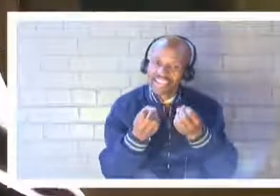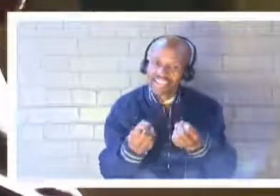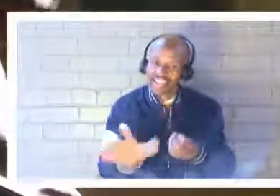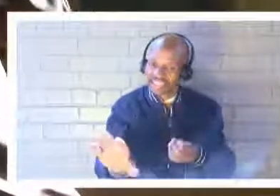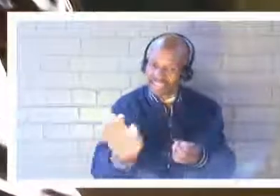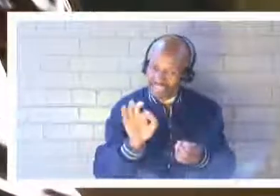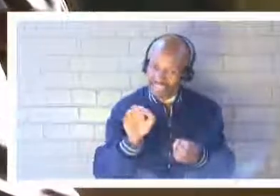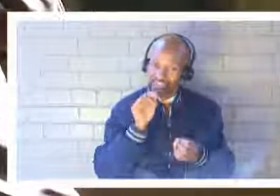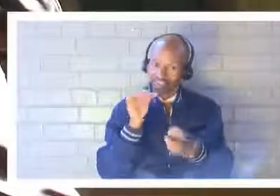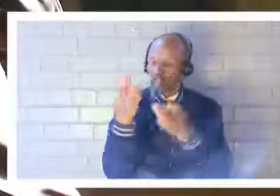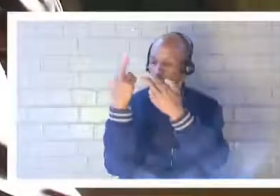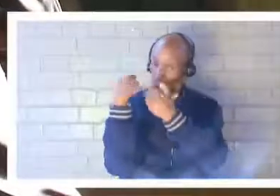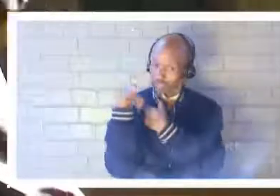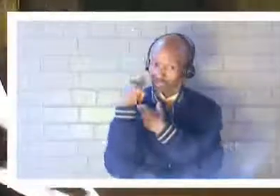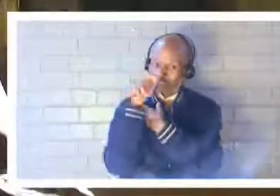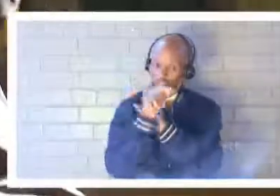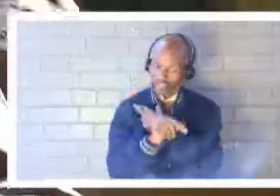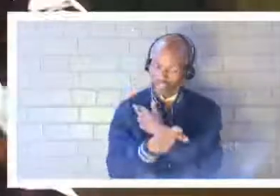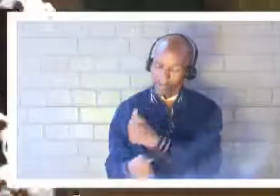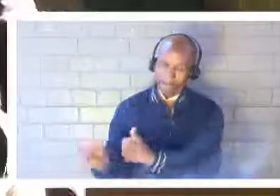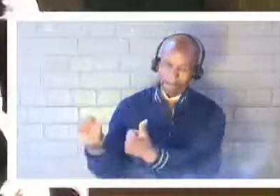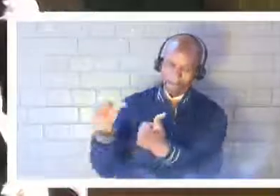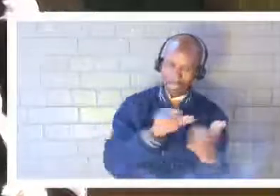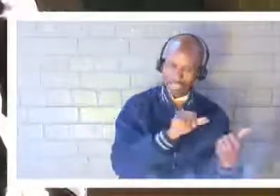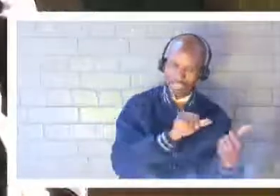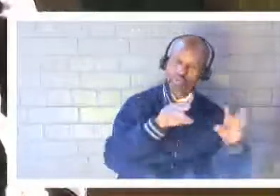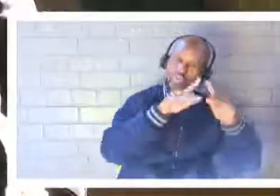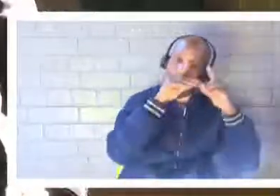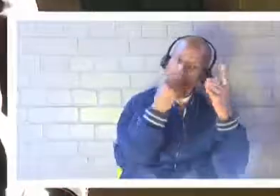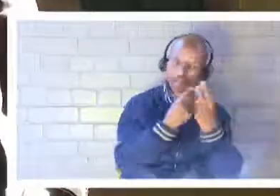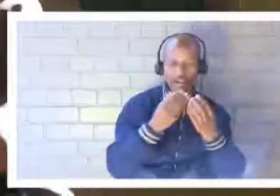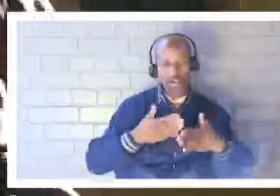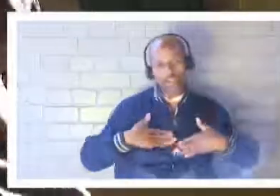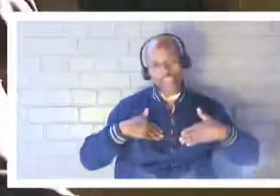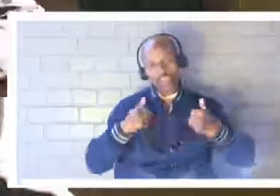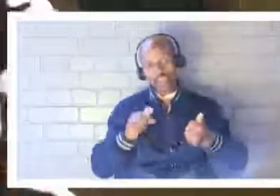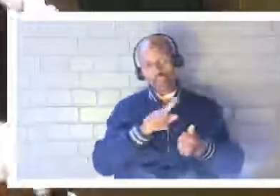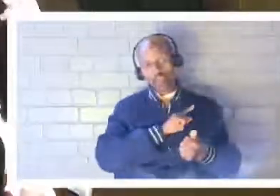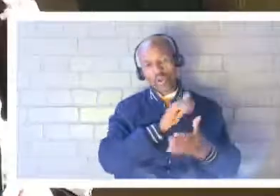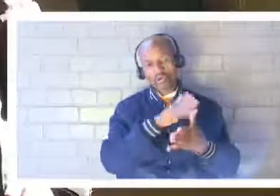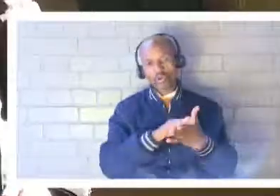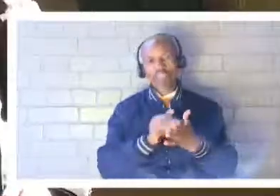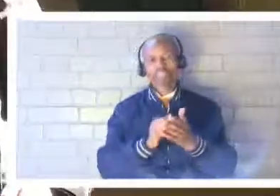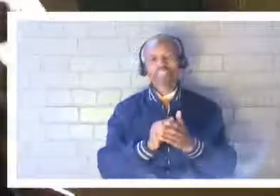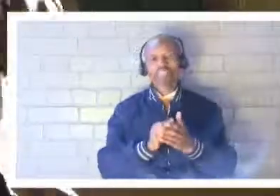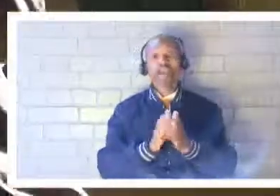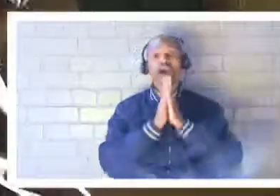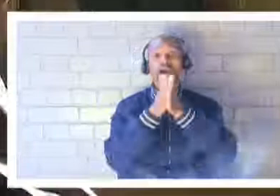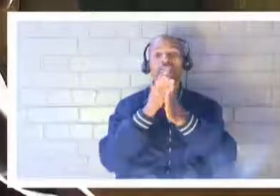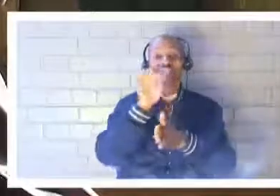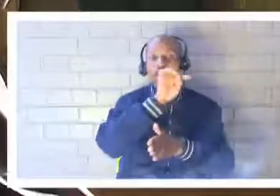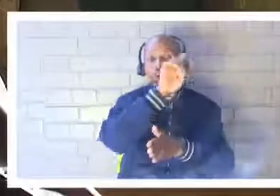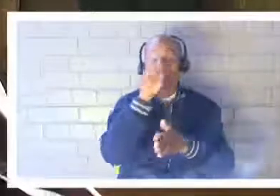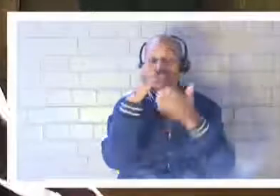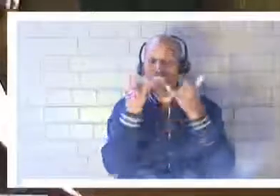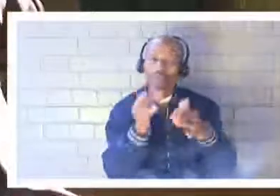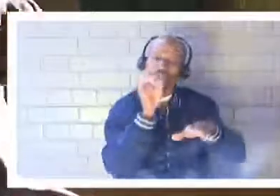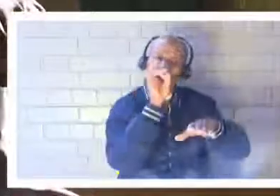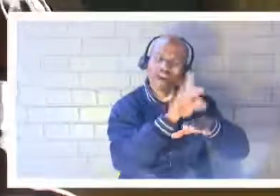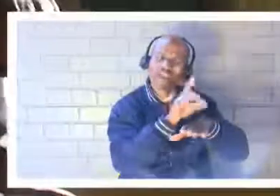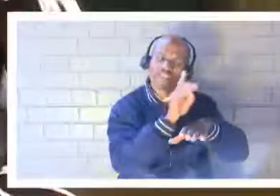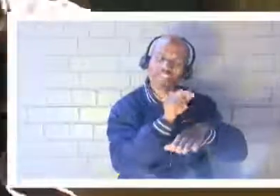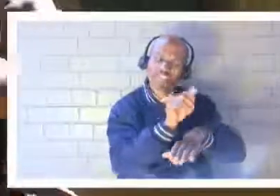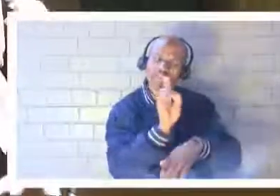these responsibilities back to the Department of Health, because you'll be questioned to say, what advice is